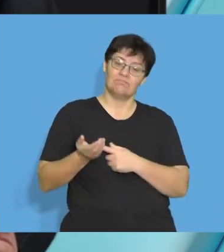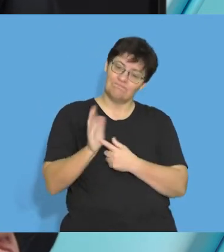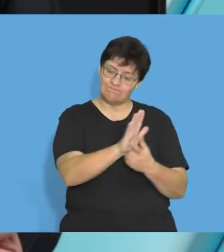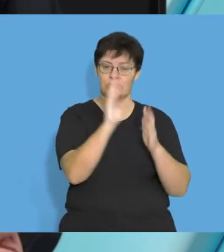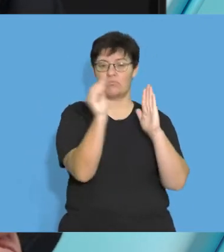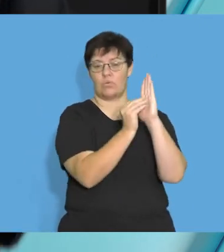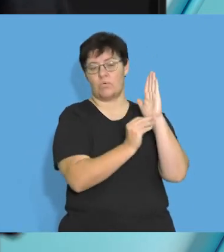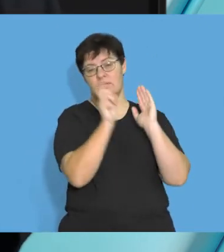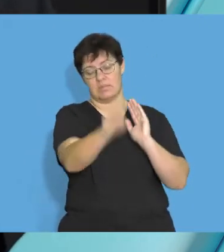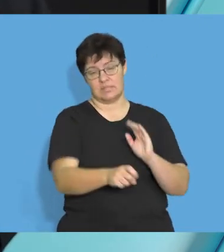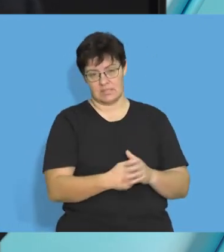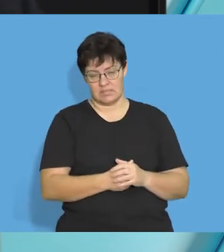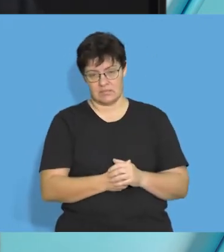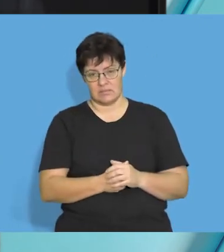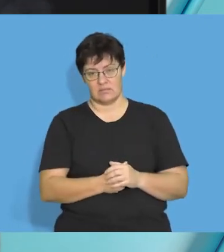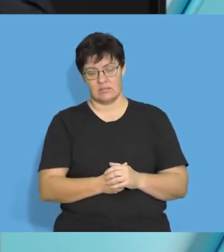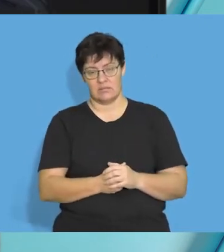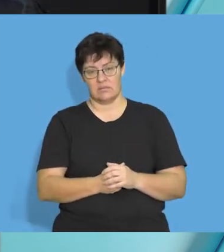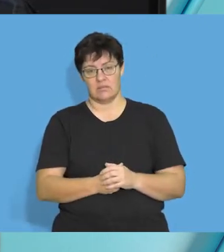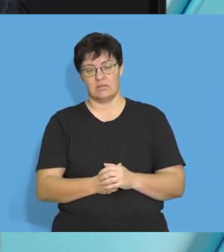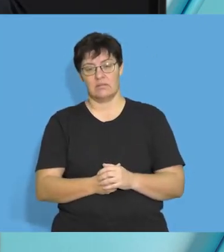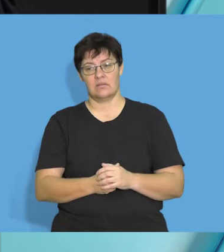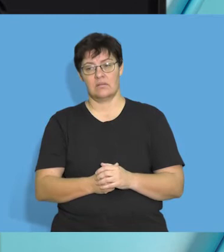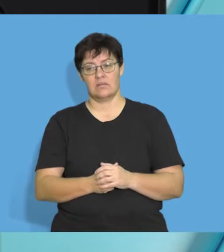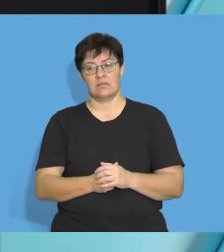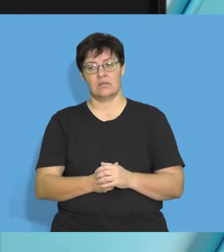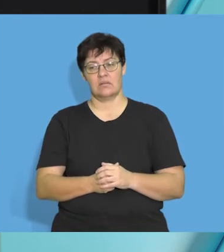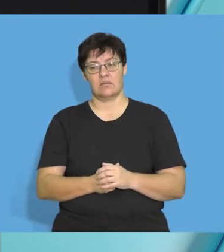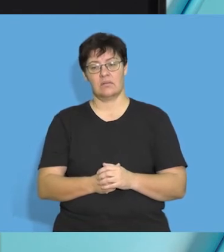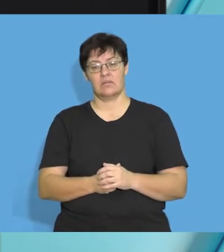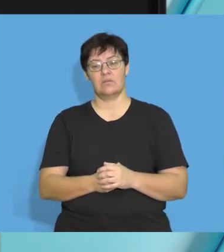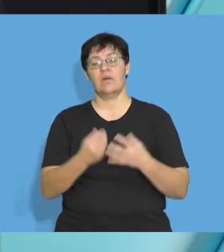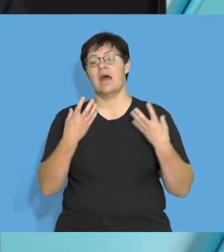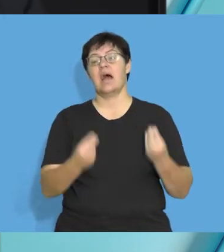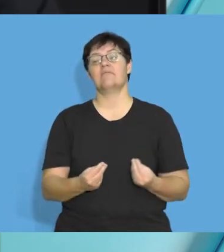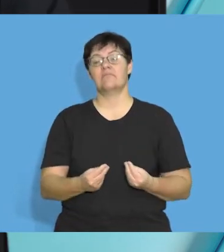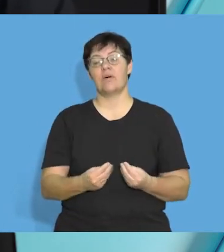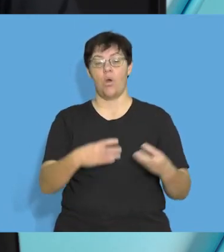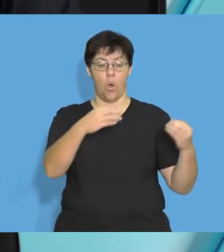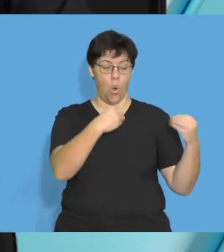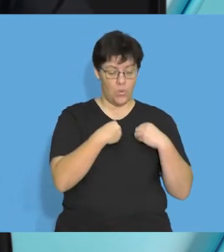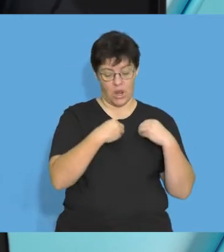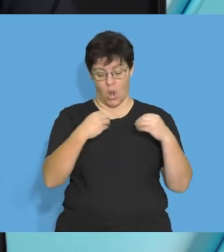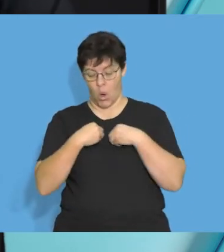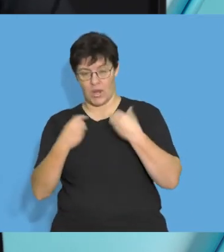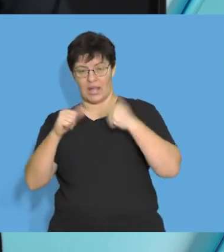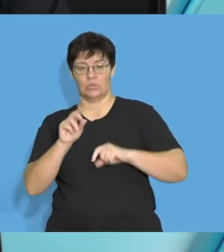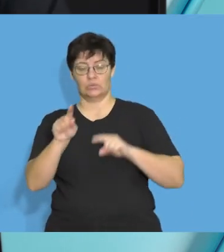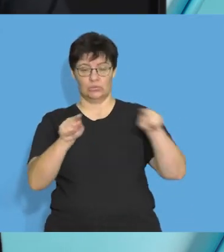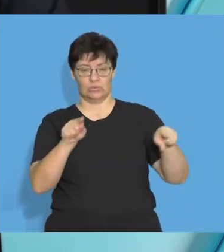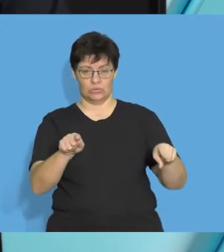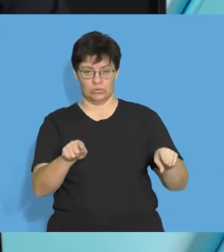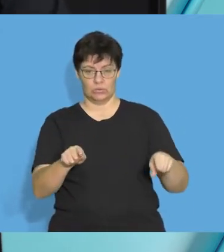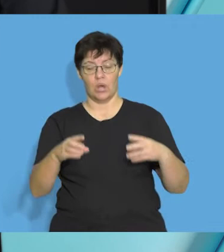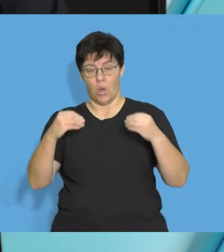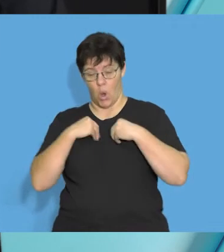recorded. Therefore, you have two owners' accounts, namely the owner's equity, which is